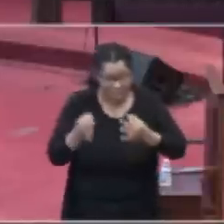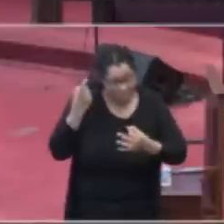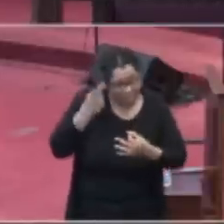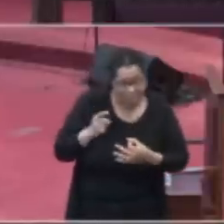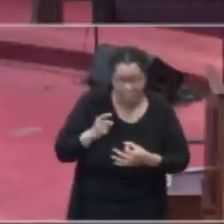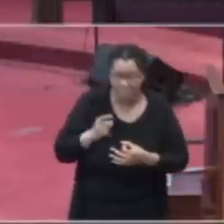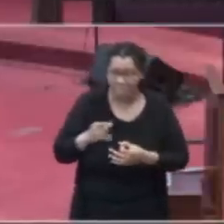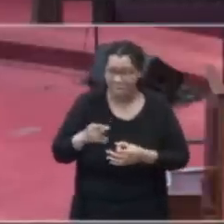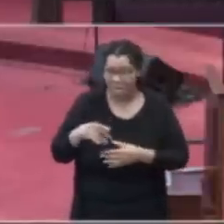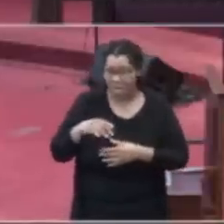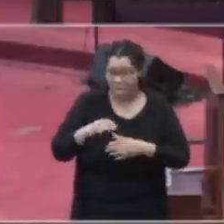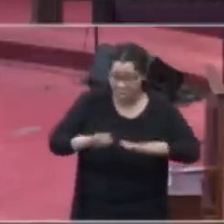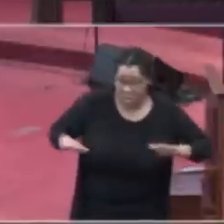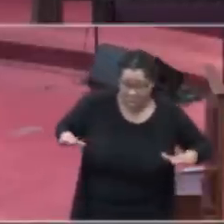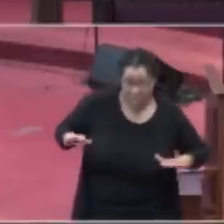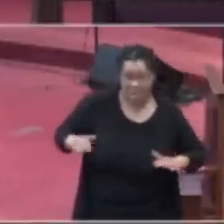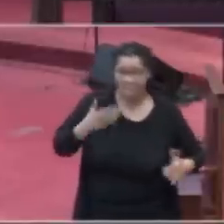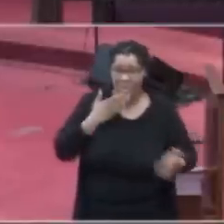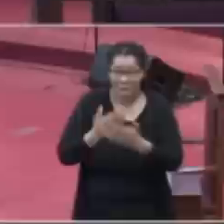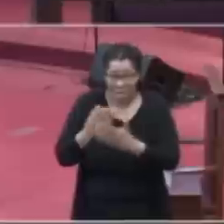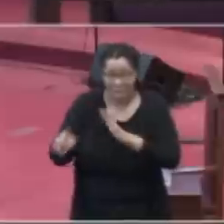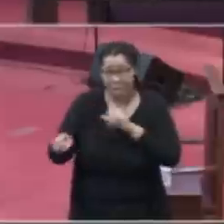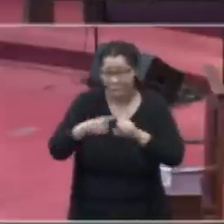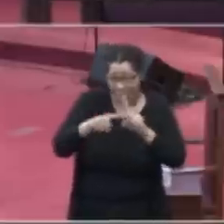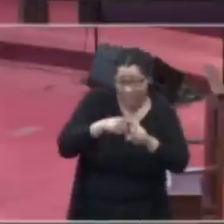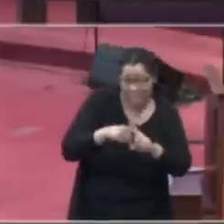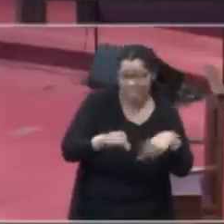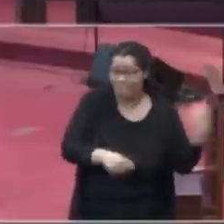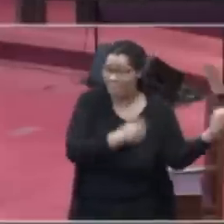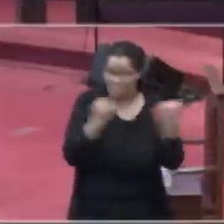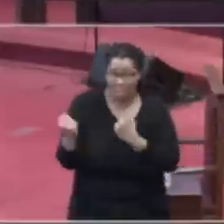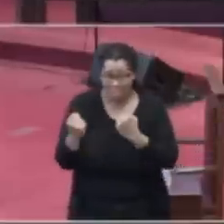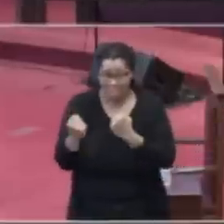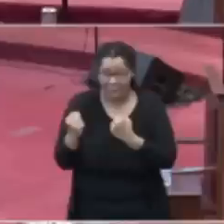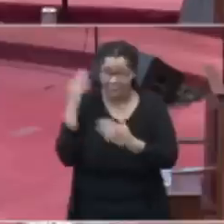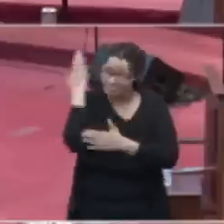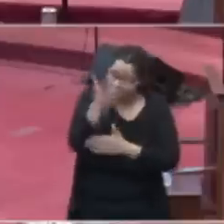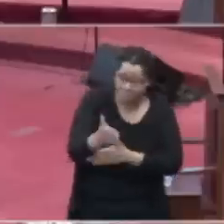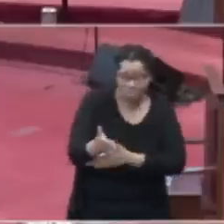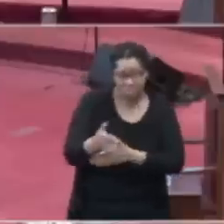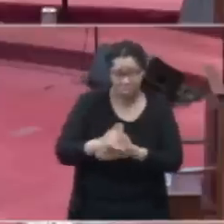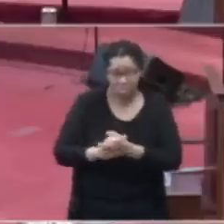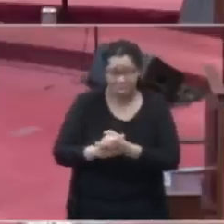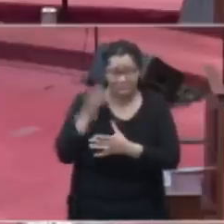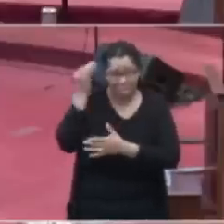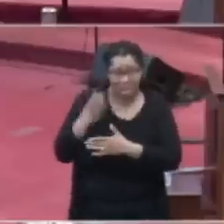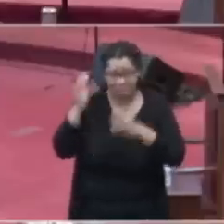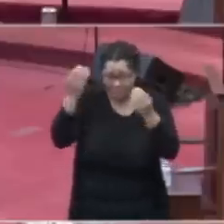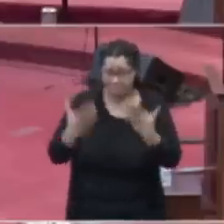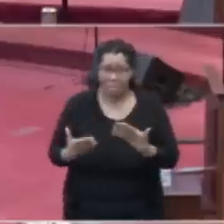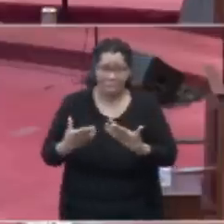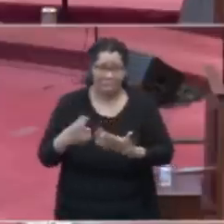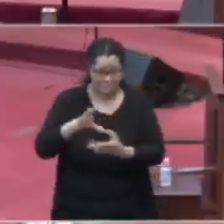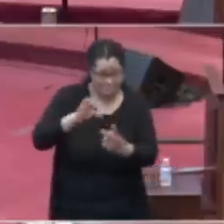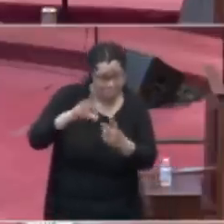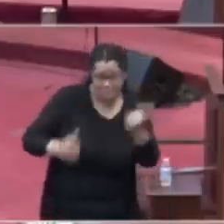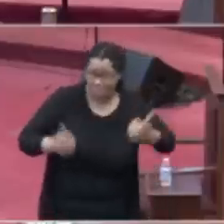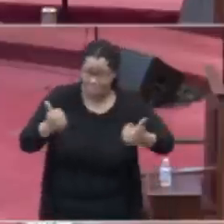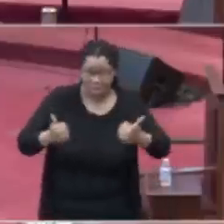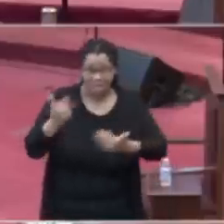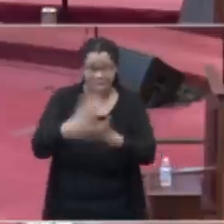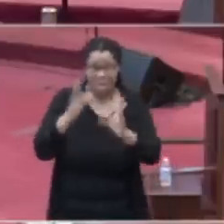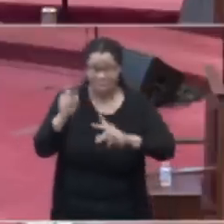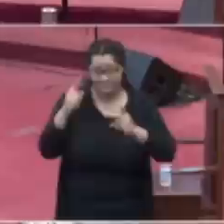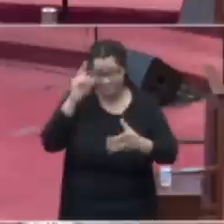them in the direction of a positive and powerful trajectory? Pastor, tell me, what do I choose? And some people think